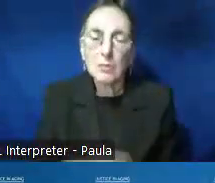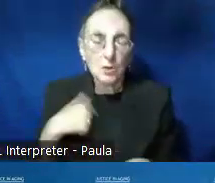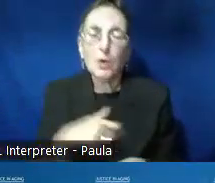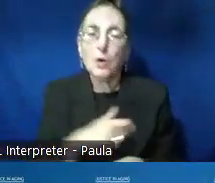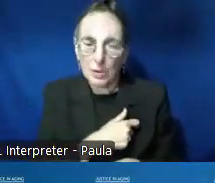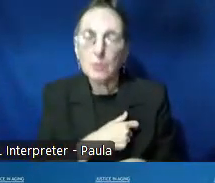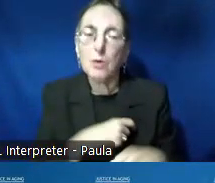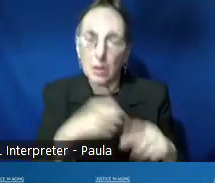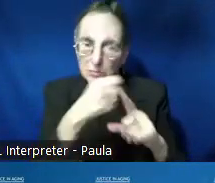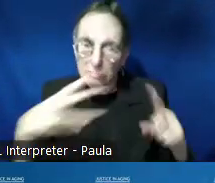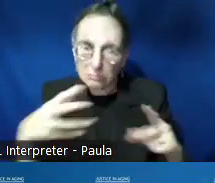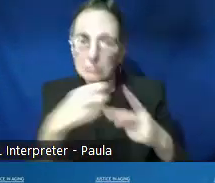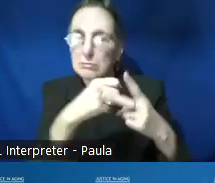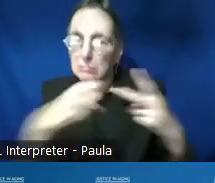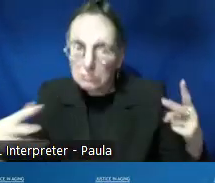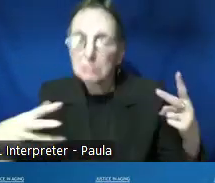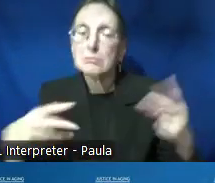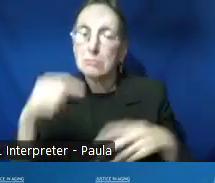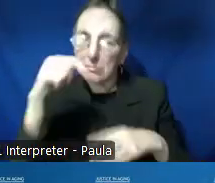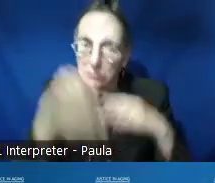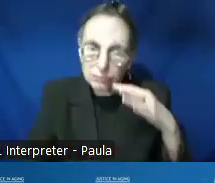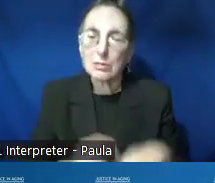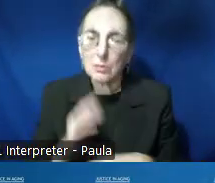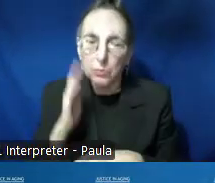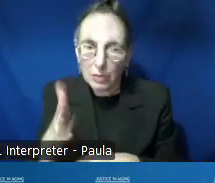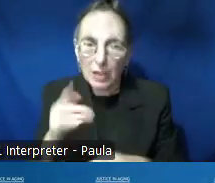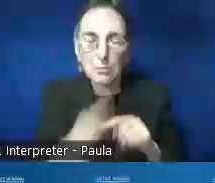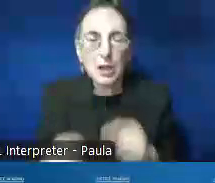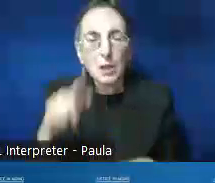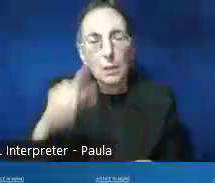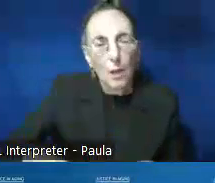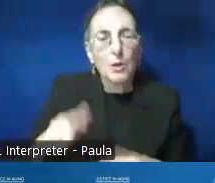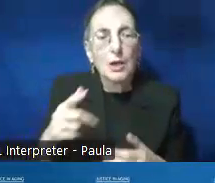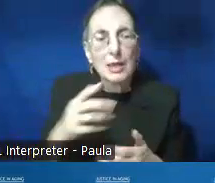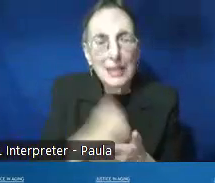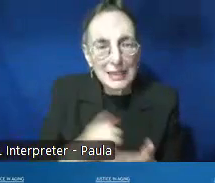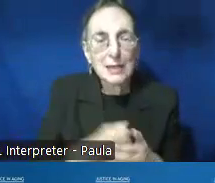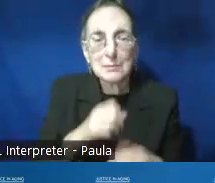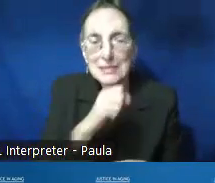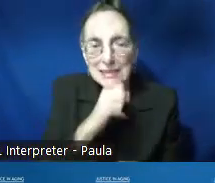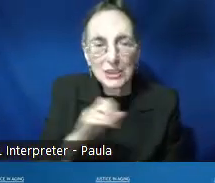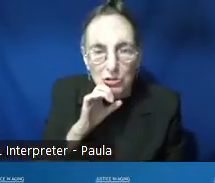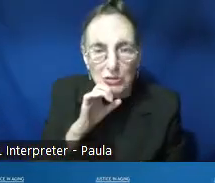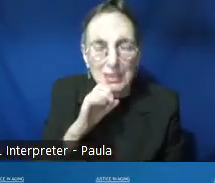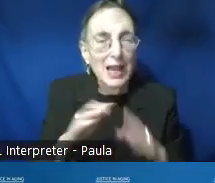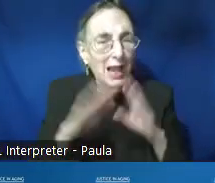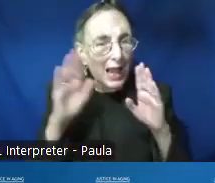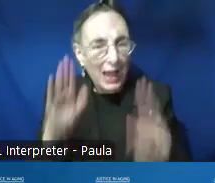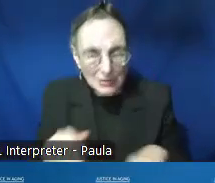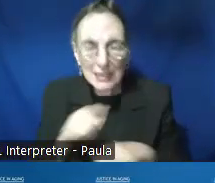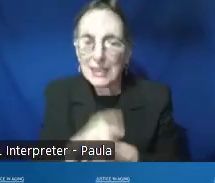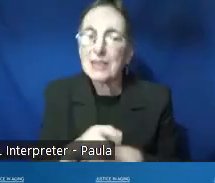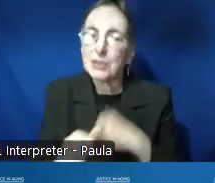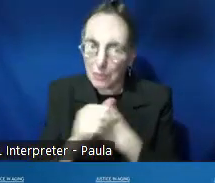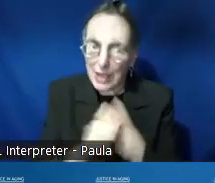two housing issues in more detail, but lower income seniors' housing stability is threatened by these